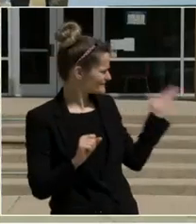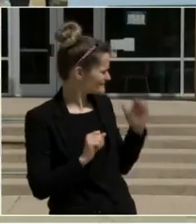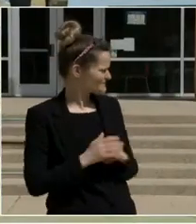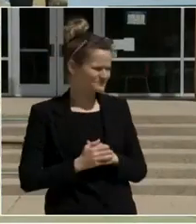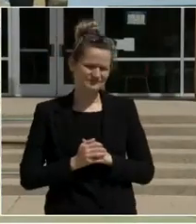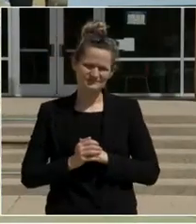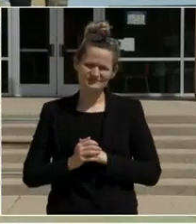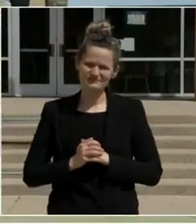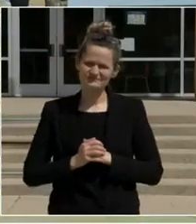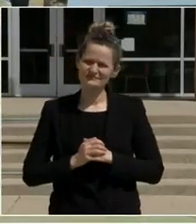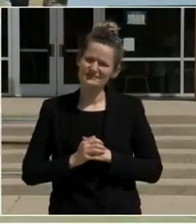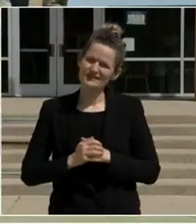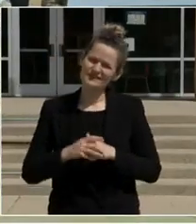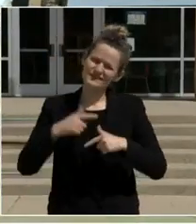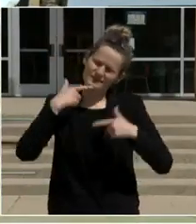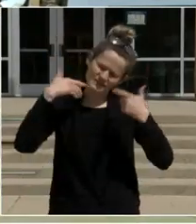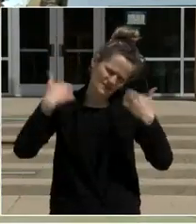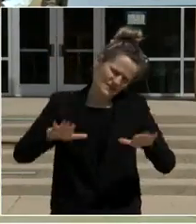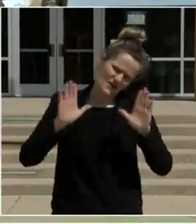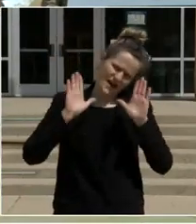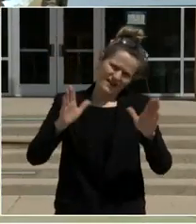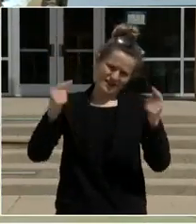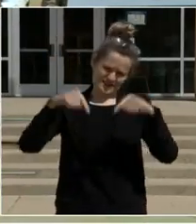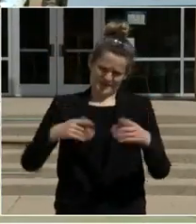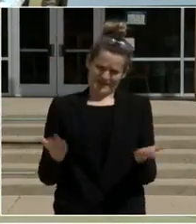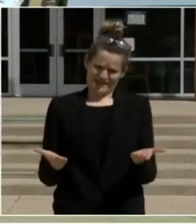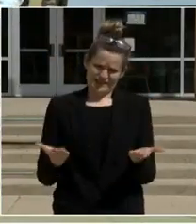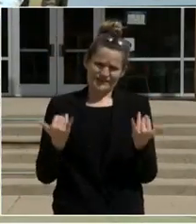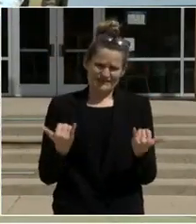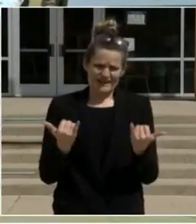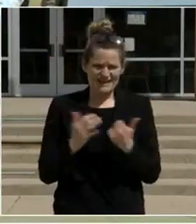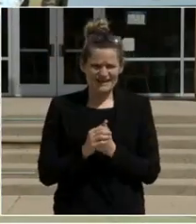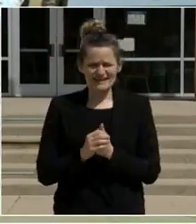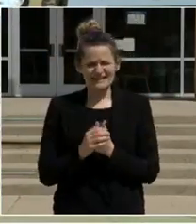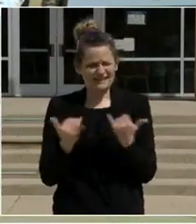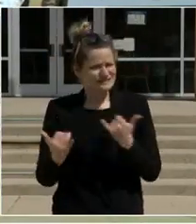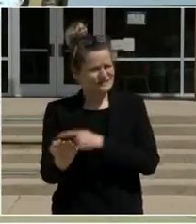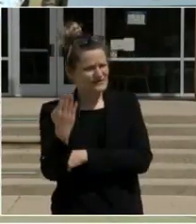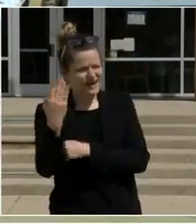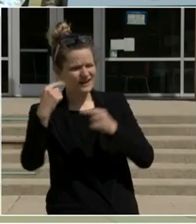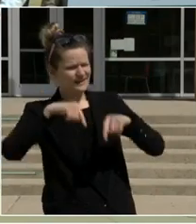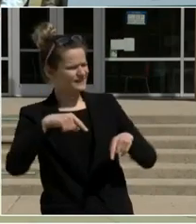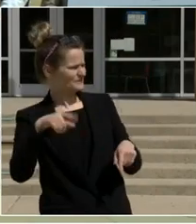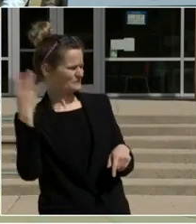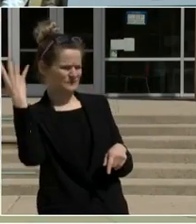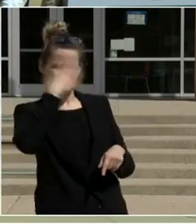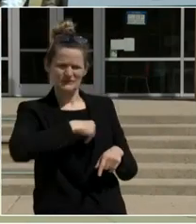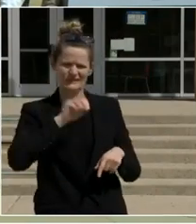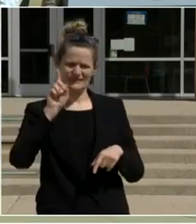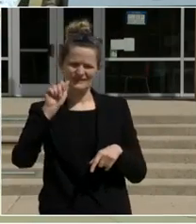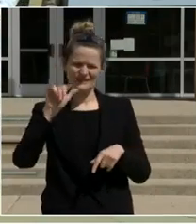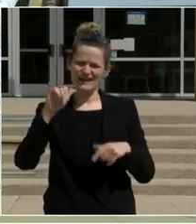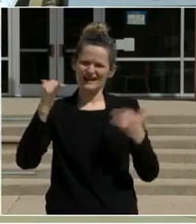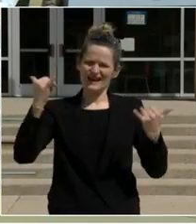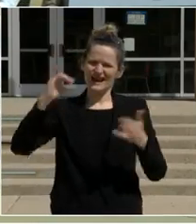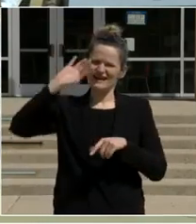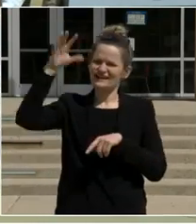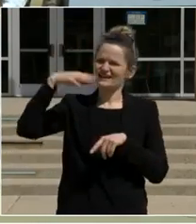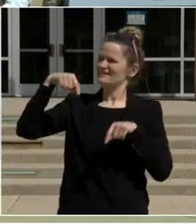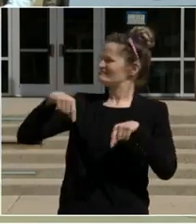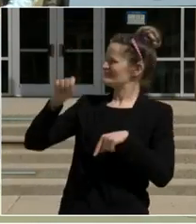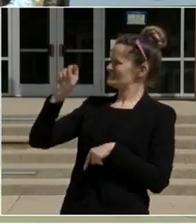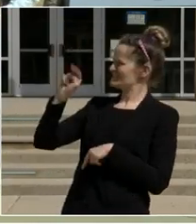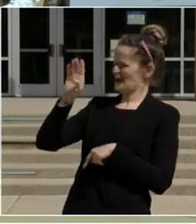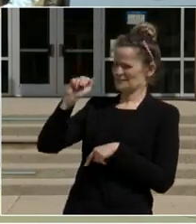And it is wonderful to be with everybody this morning at the beautiful Dunbar Senior High School